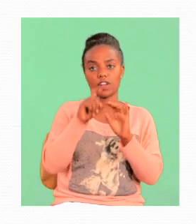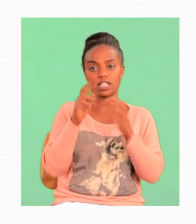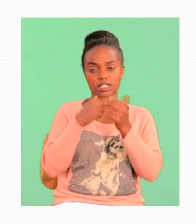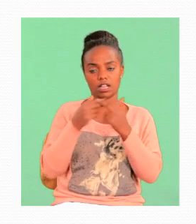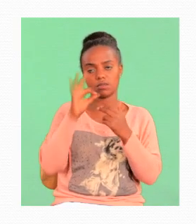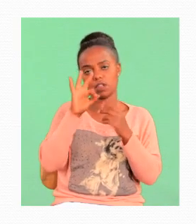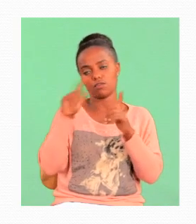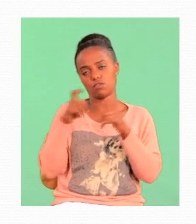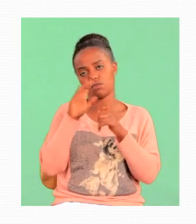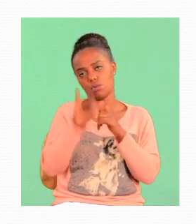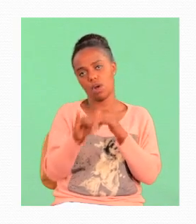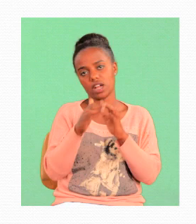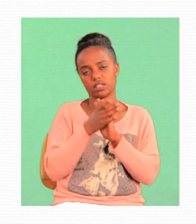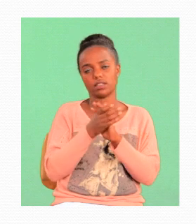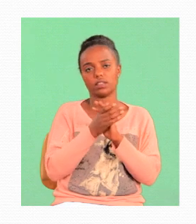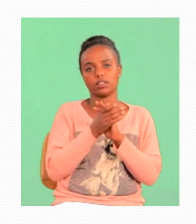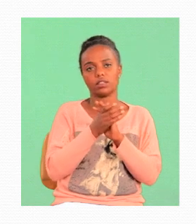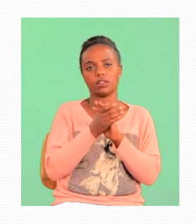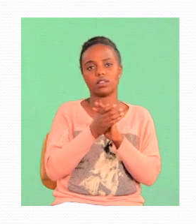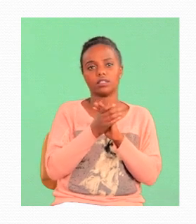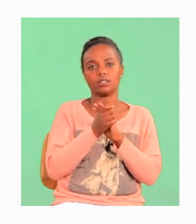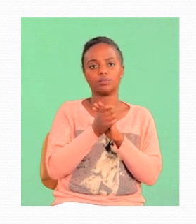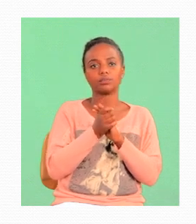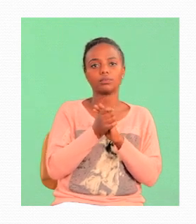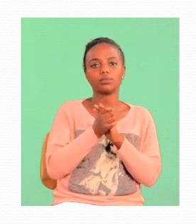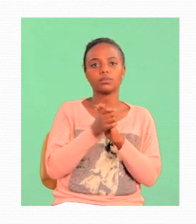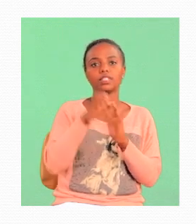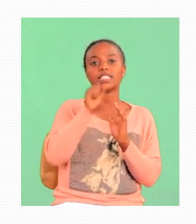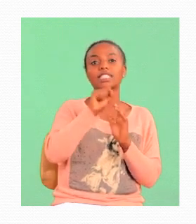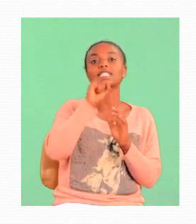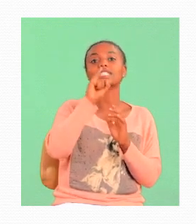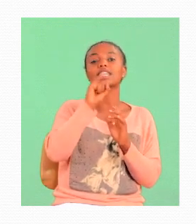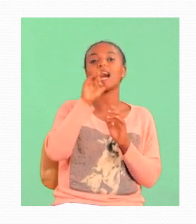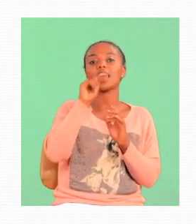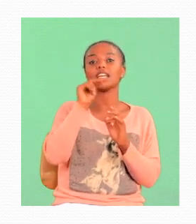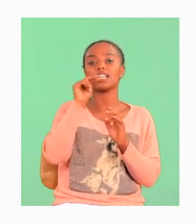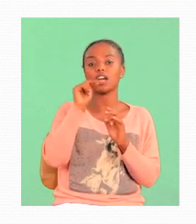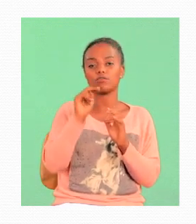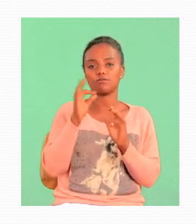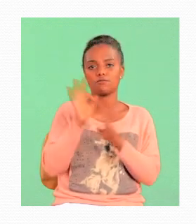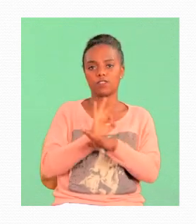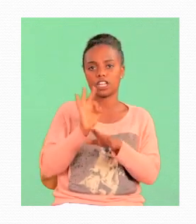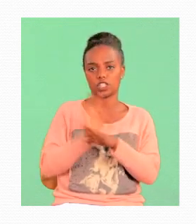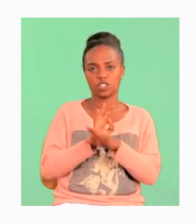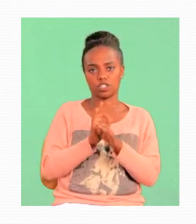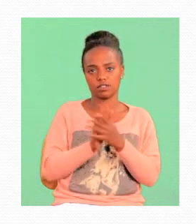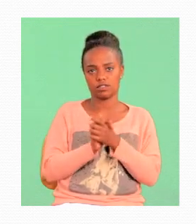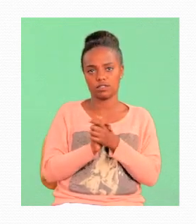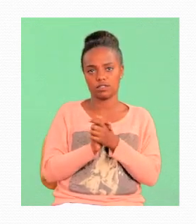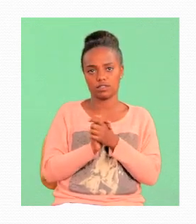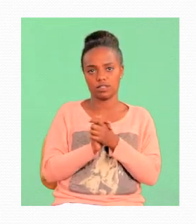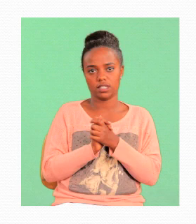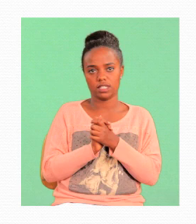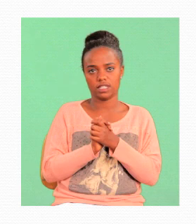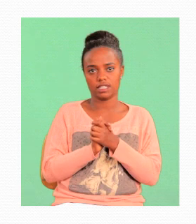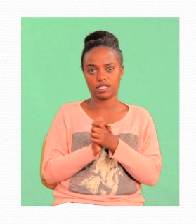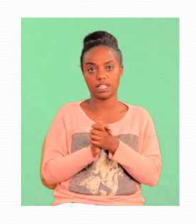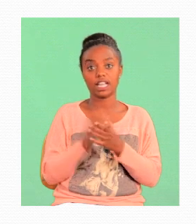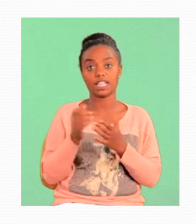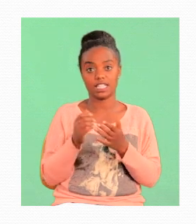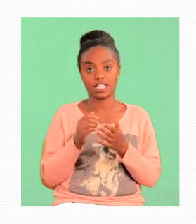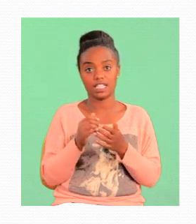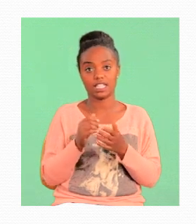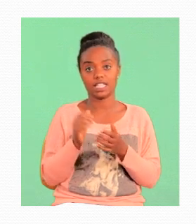y. Now the sine function, it's read as sine of x. It's written